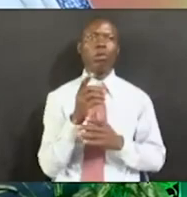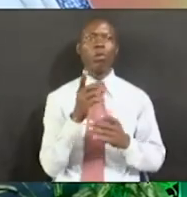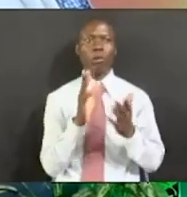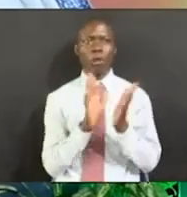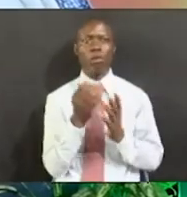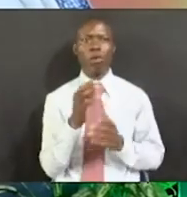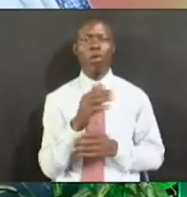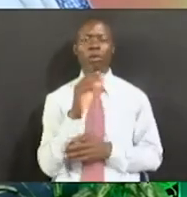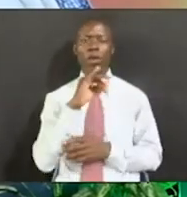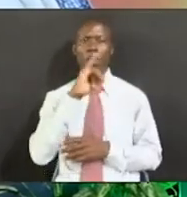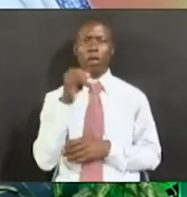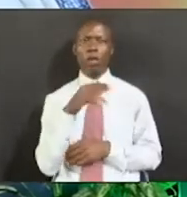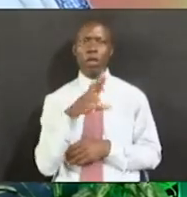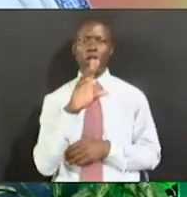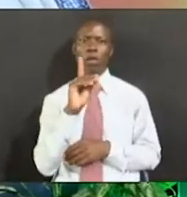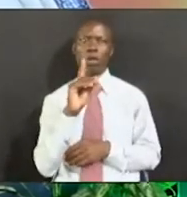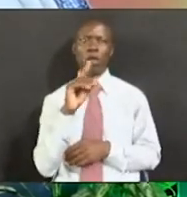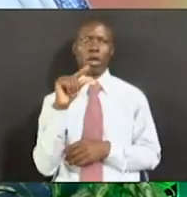5. Judges, chapter